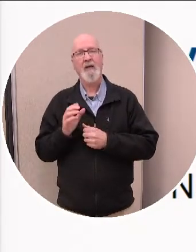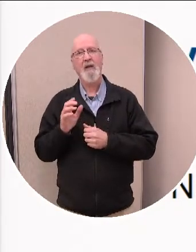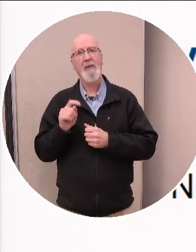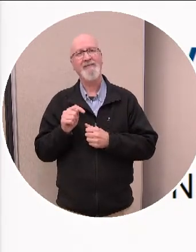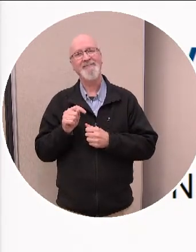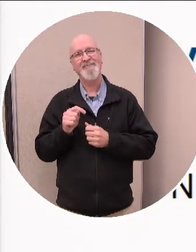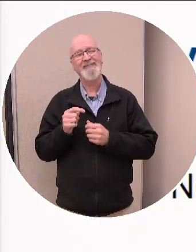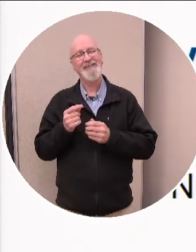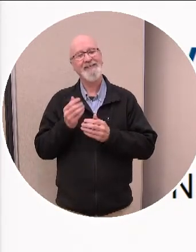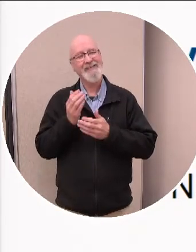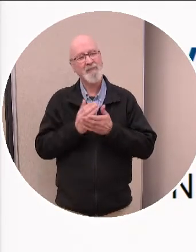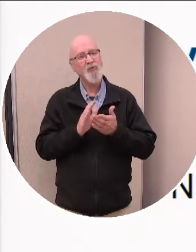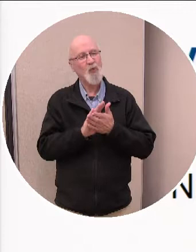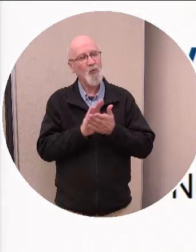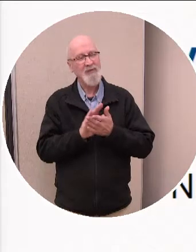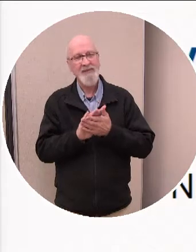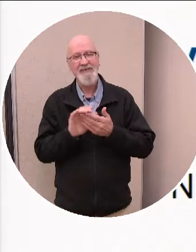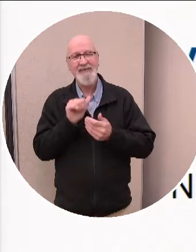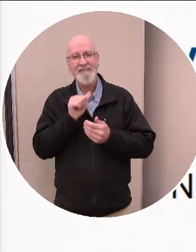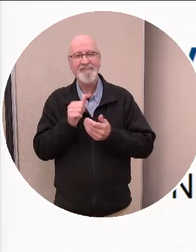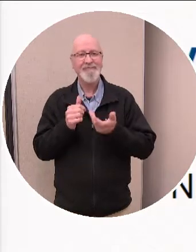a bit of a challenge sometimes.